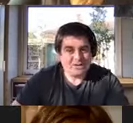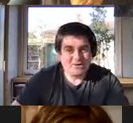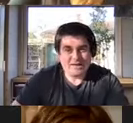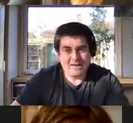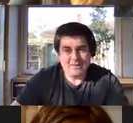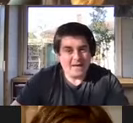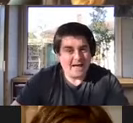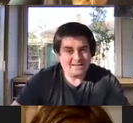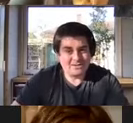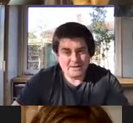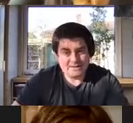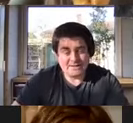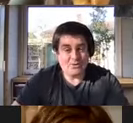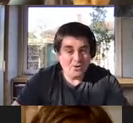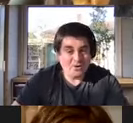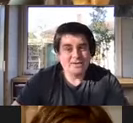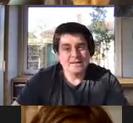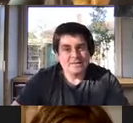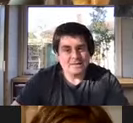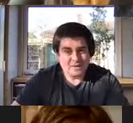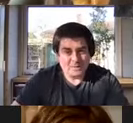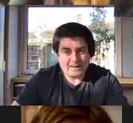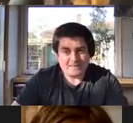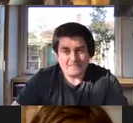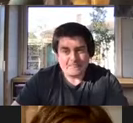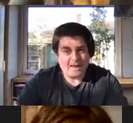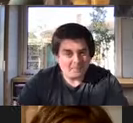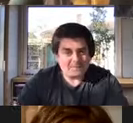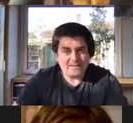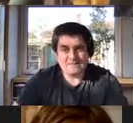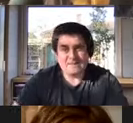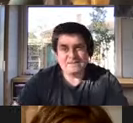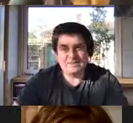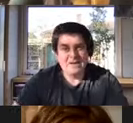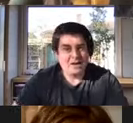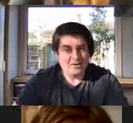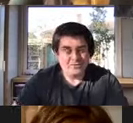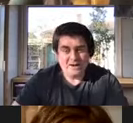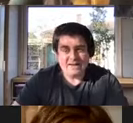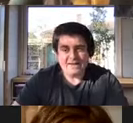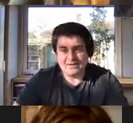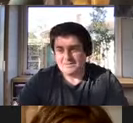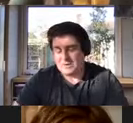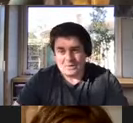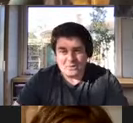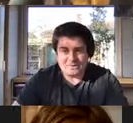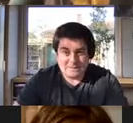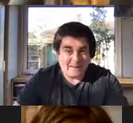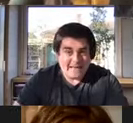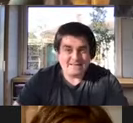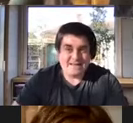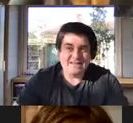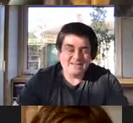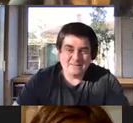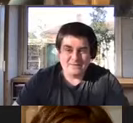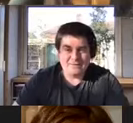which the curriculum has treated or not this topic. And obviously there's been some kind of really topical